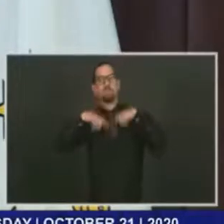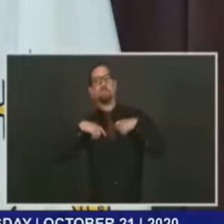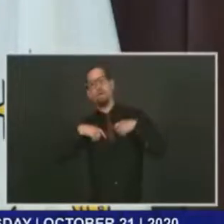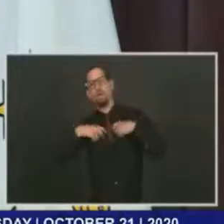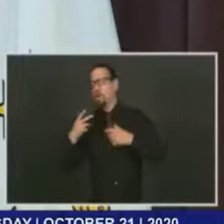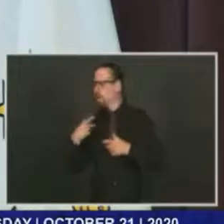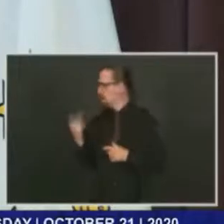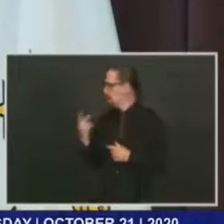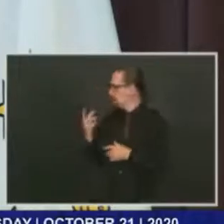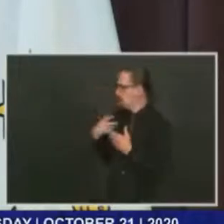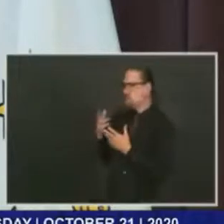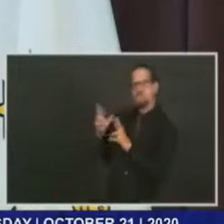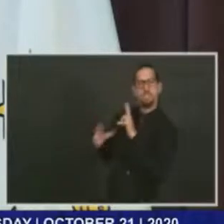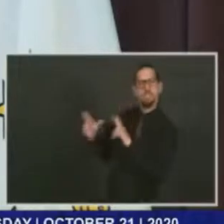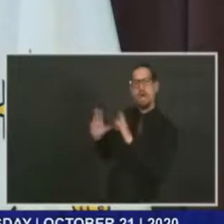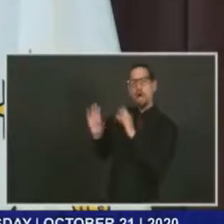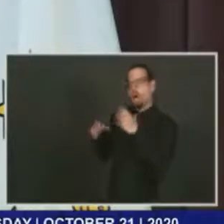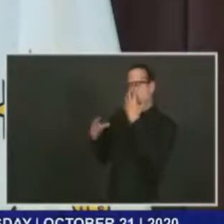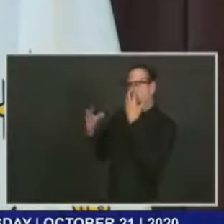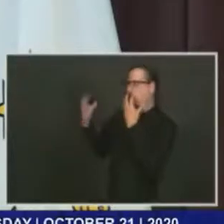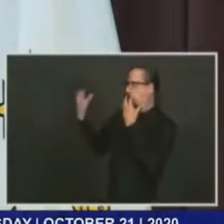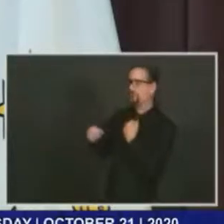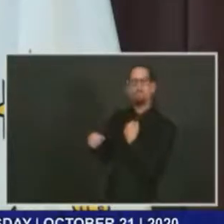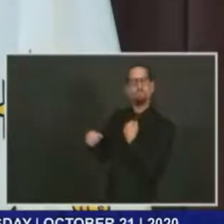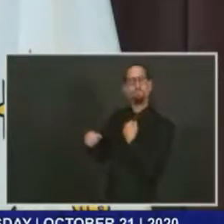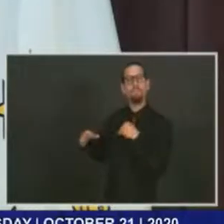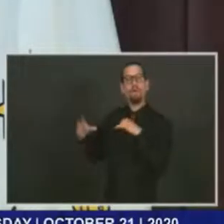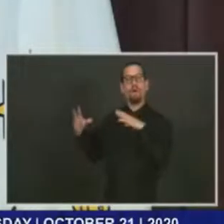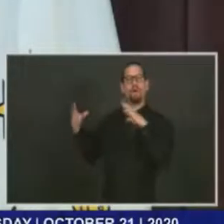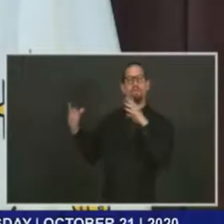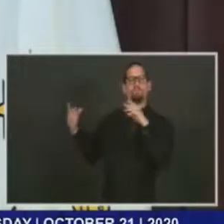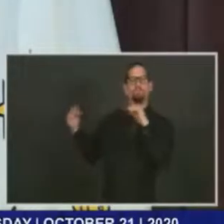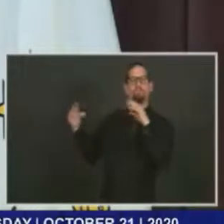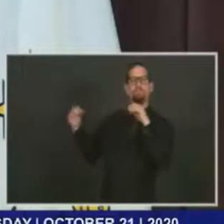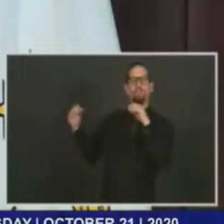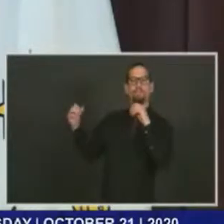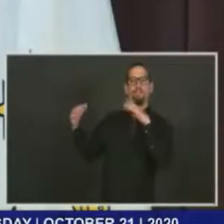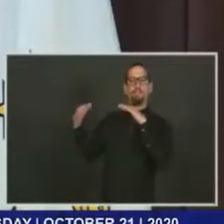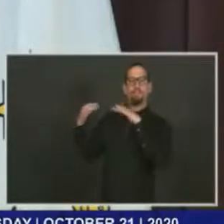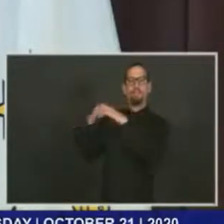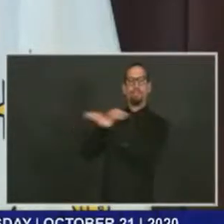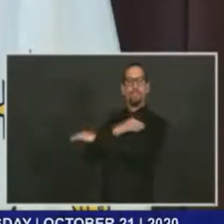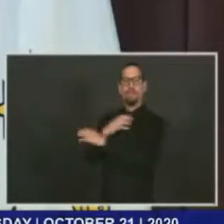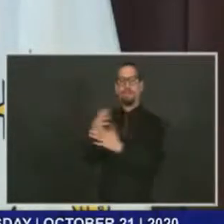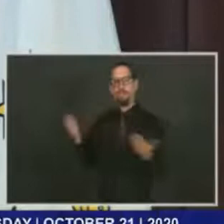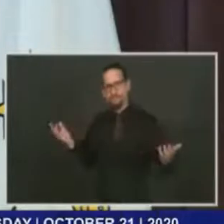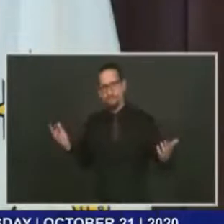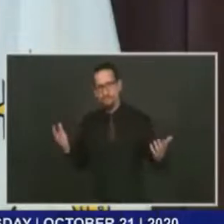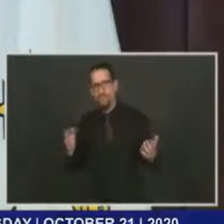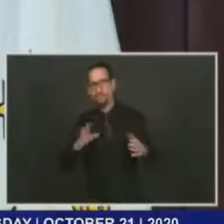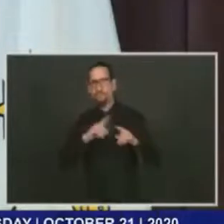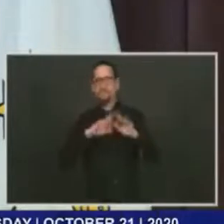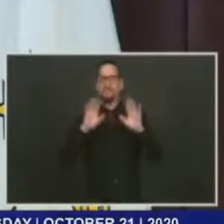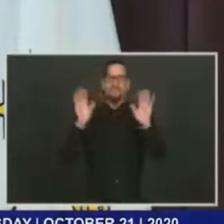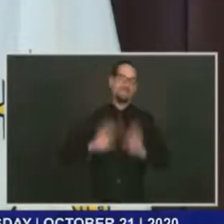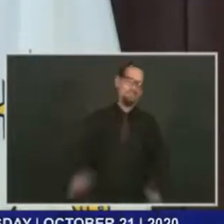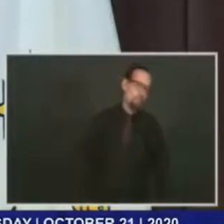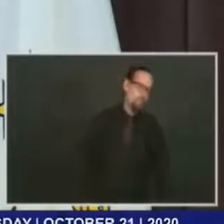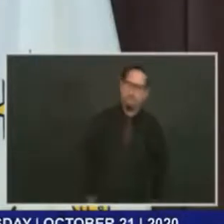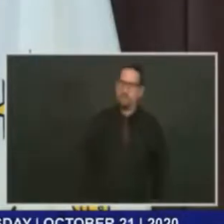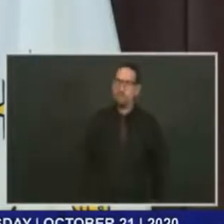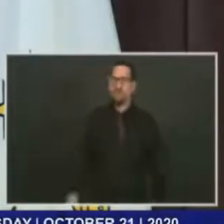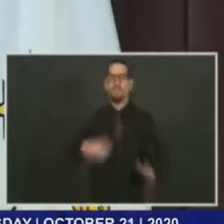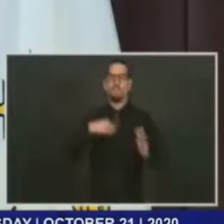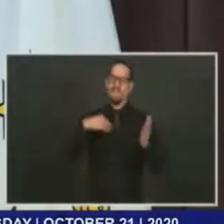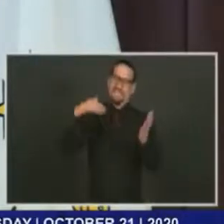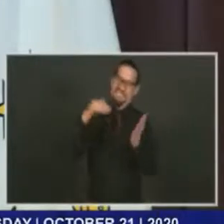with, they seem to look fine. That's where we need the message amplified. It's the most